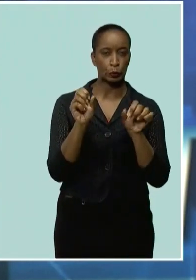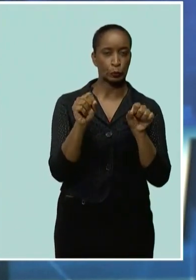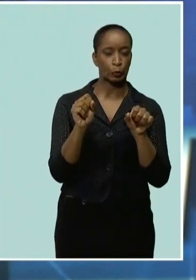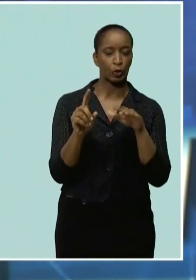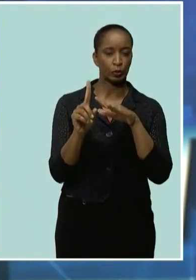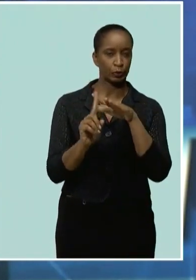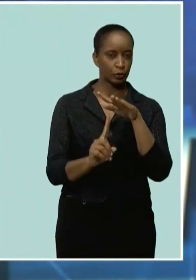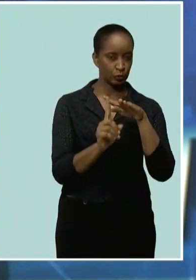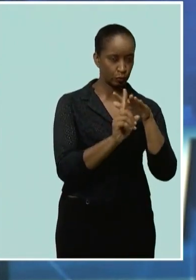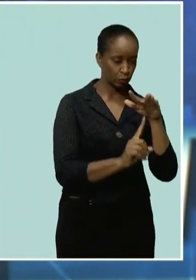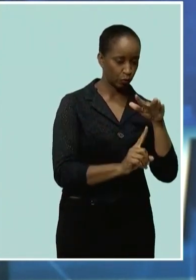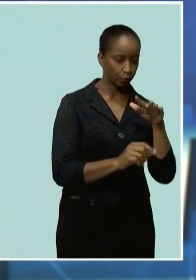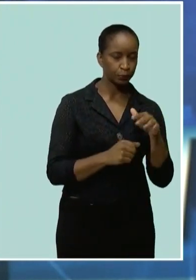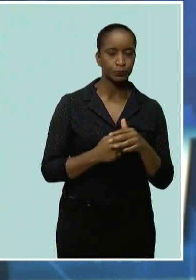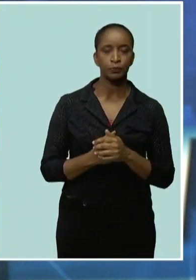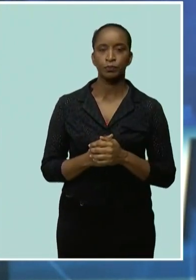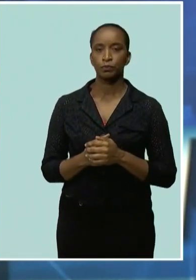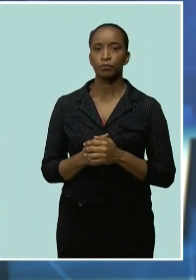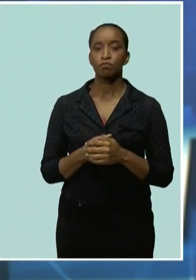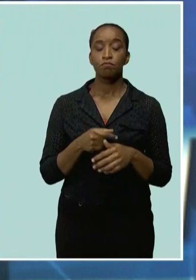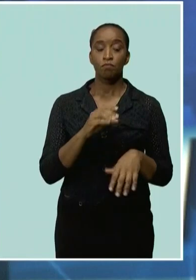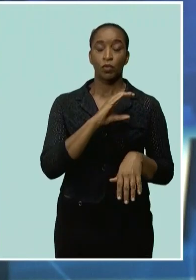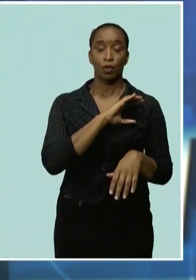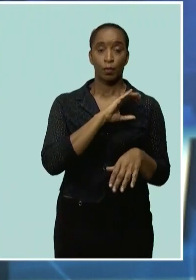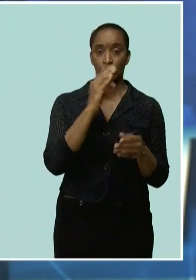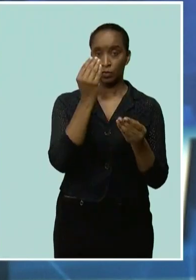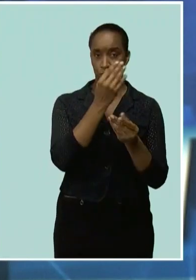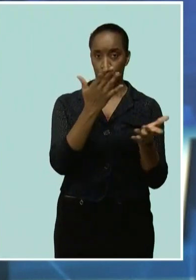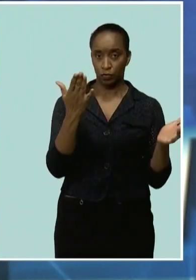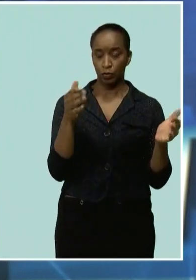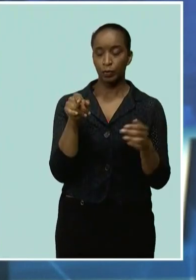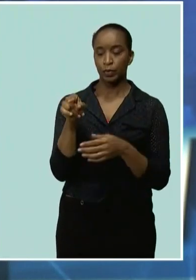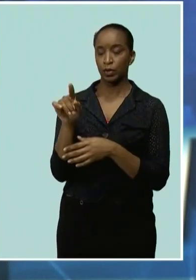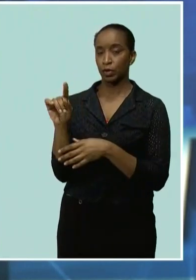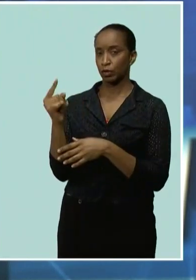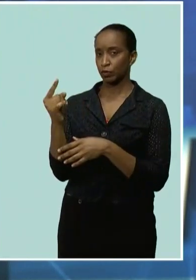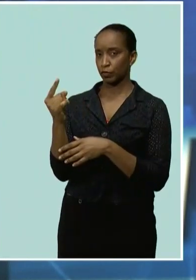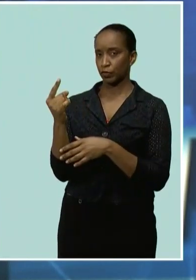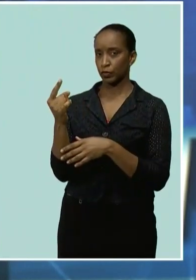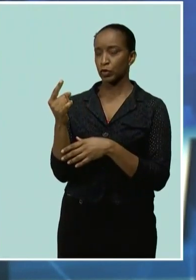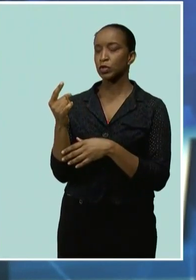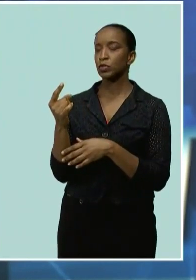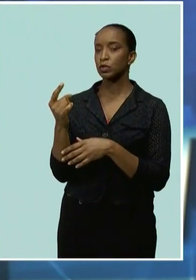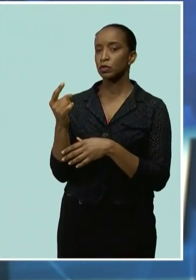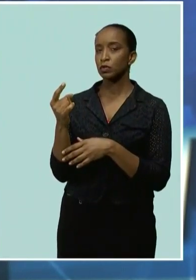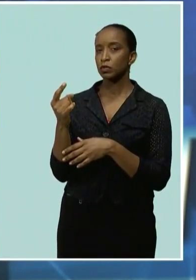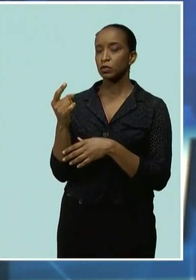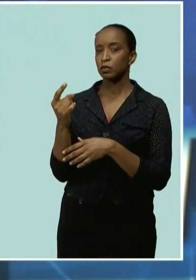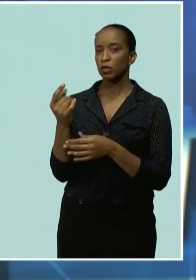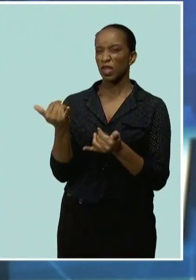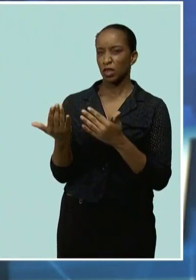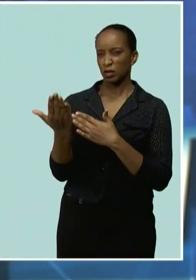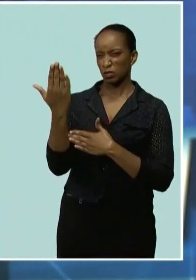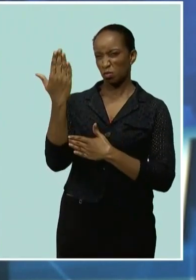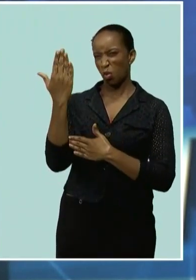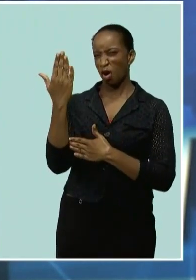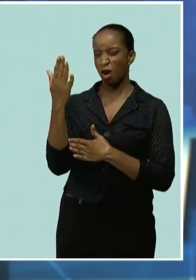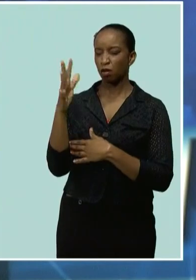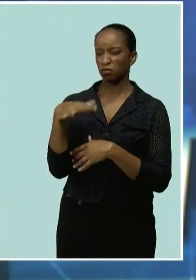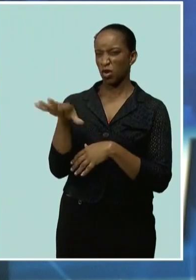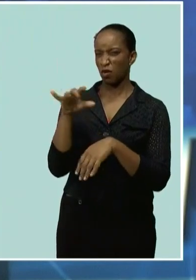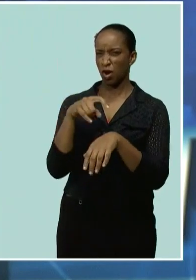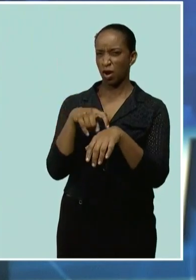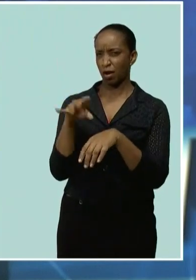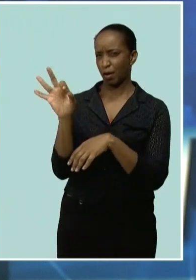Public Affairs Officer Inspector Rodney Innes, the first incident occurred around 19 minutes after 9 this morning along